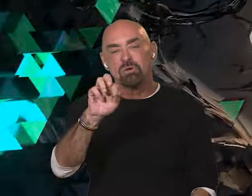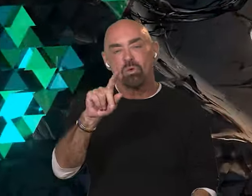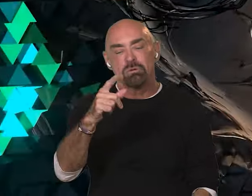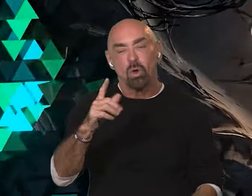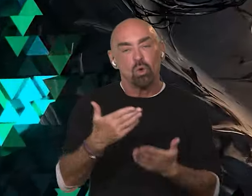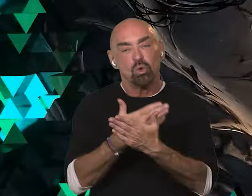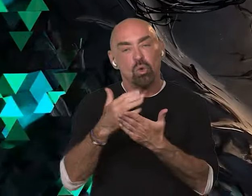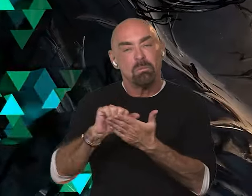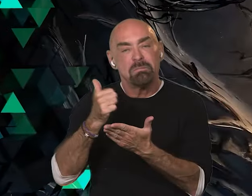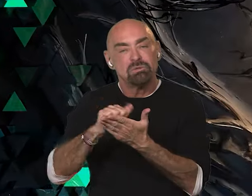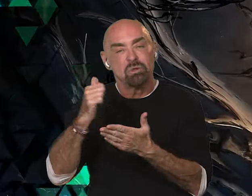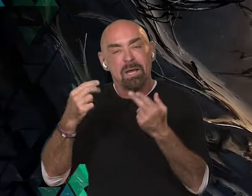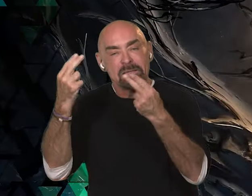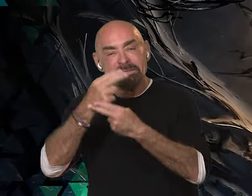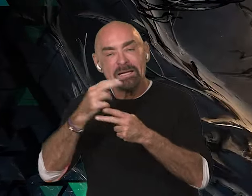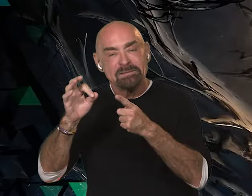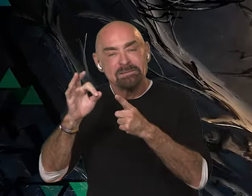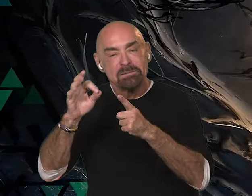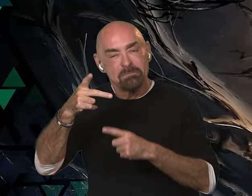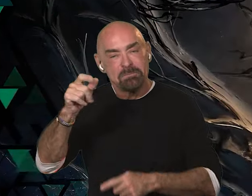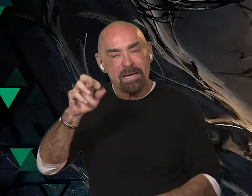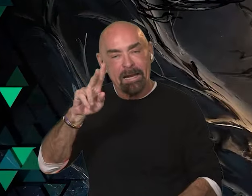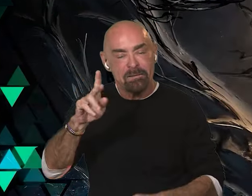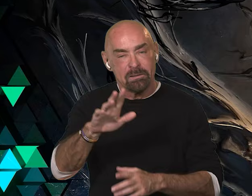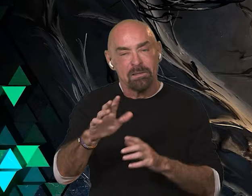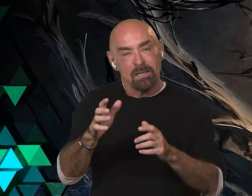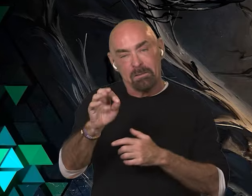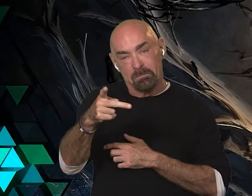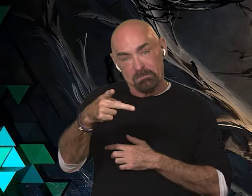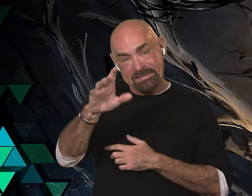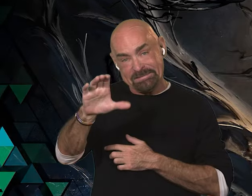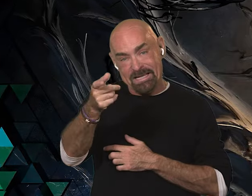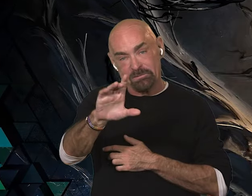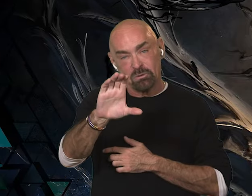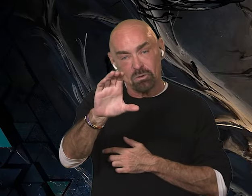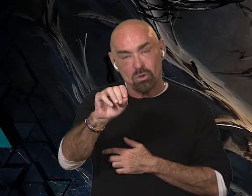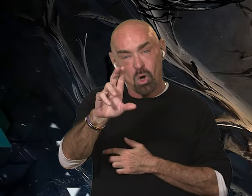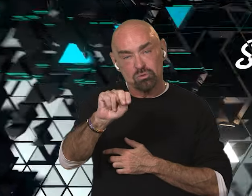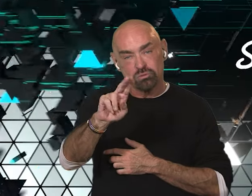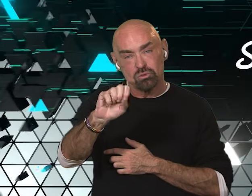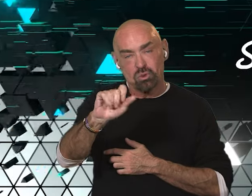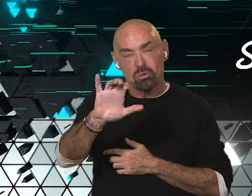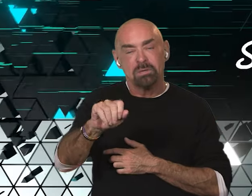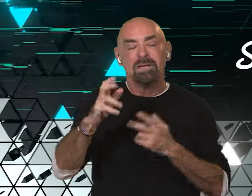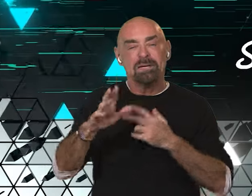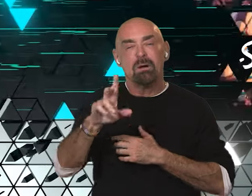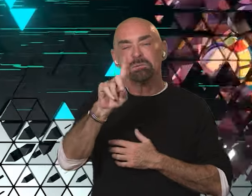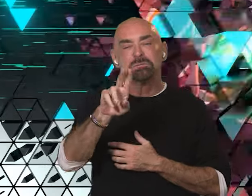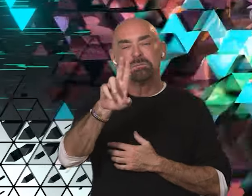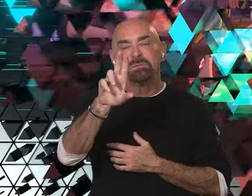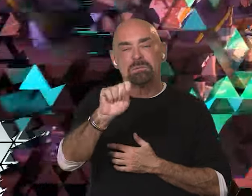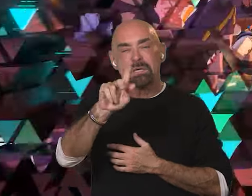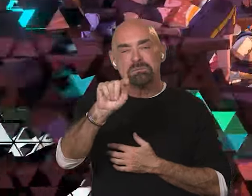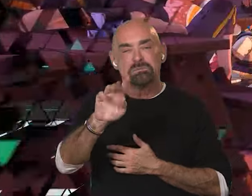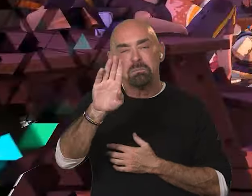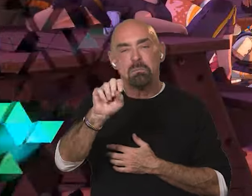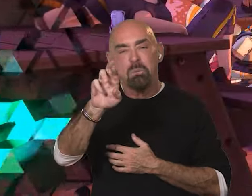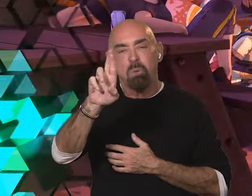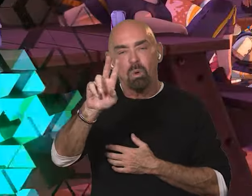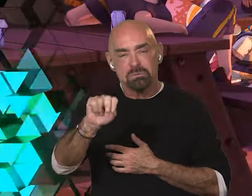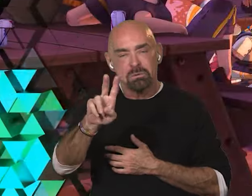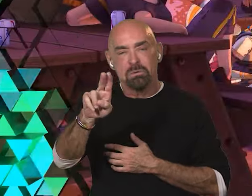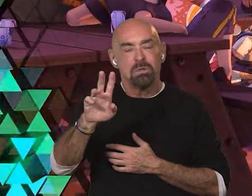Mandragora, from new publisher, Knight's Peak, is coming to PC and consoles later this year. We're taking a look at Dustborn now.